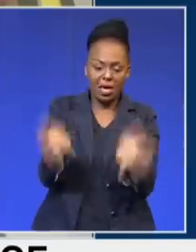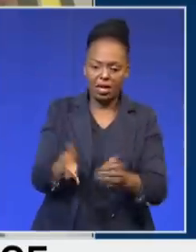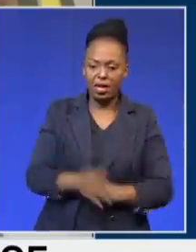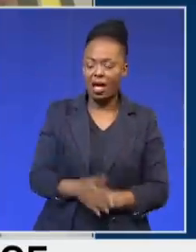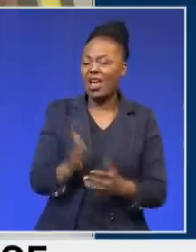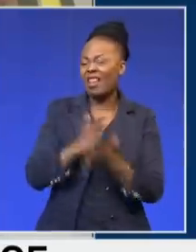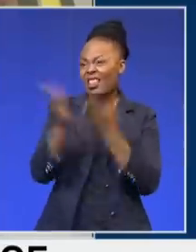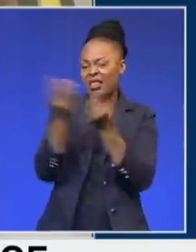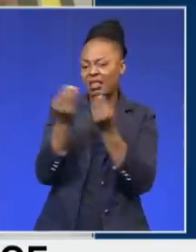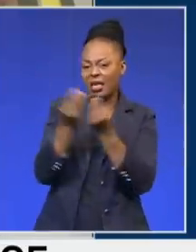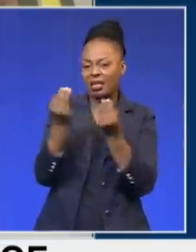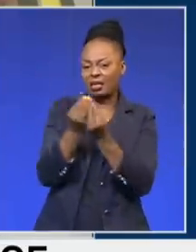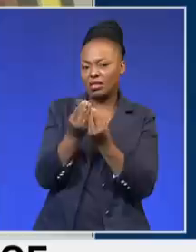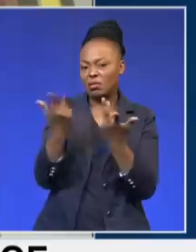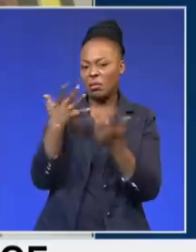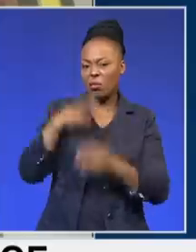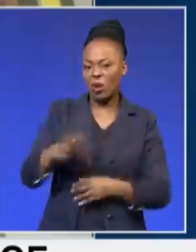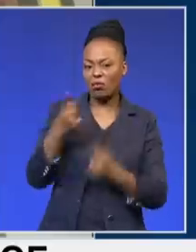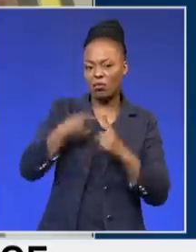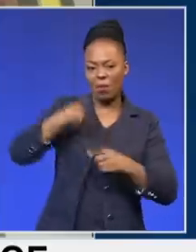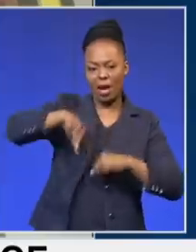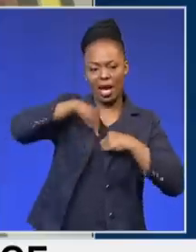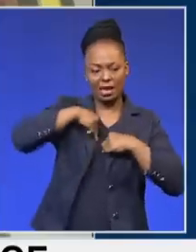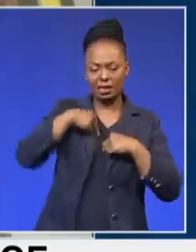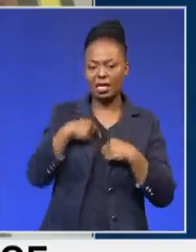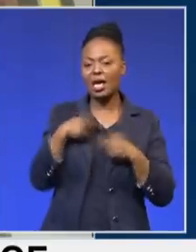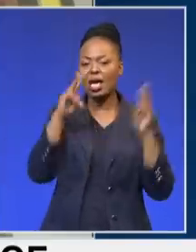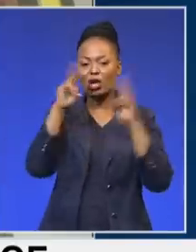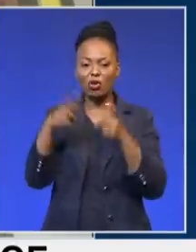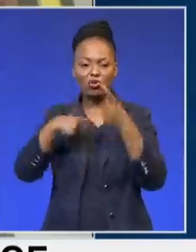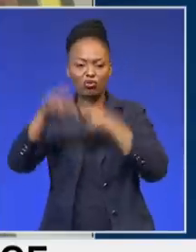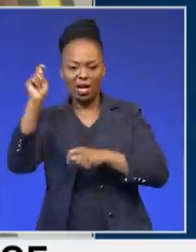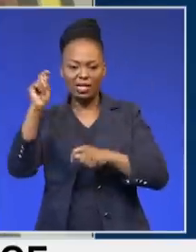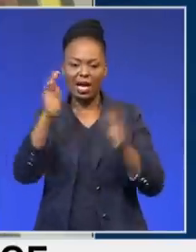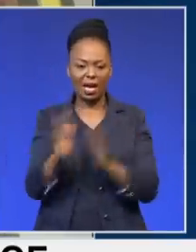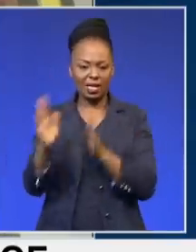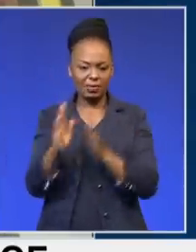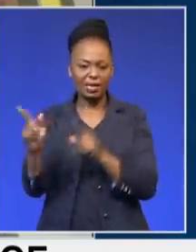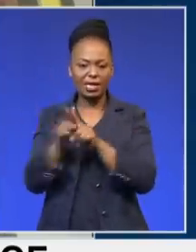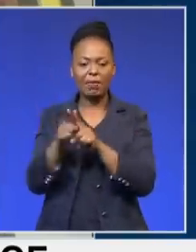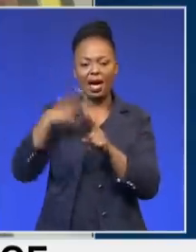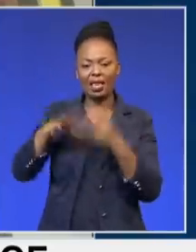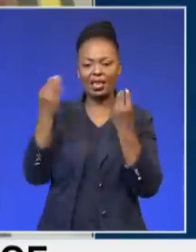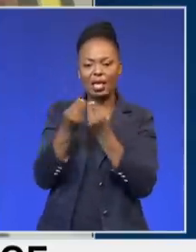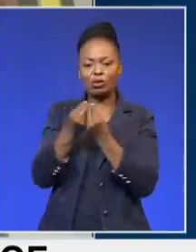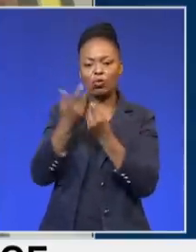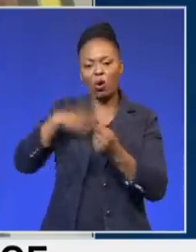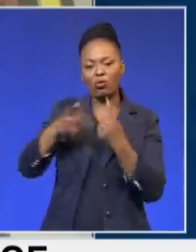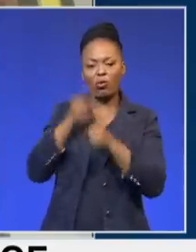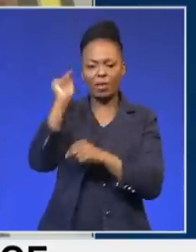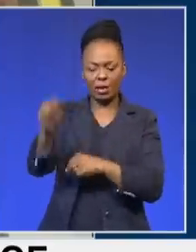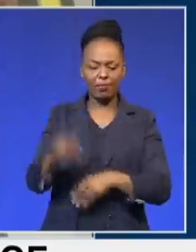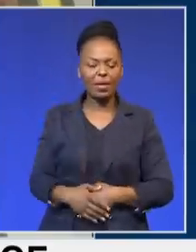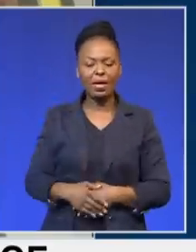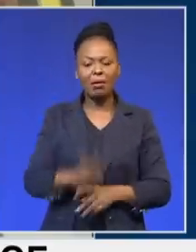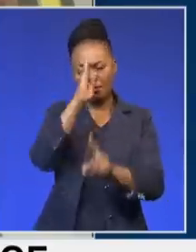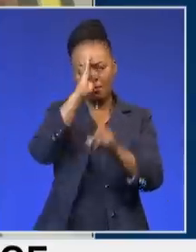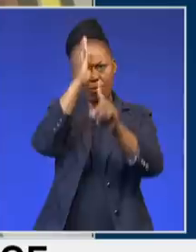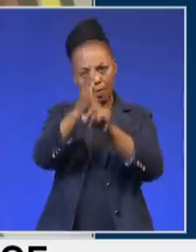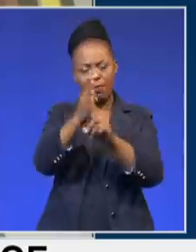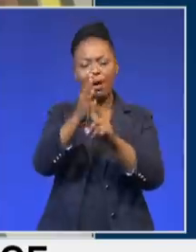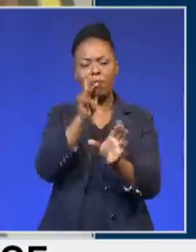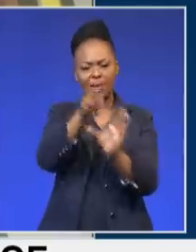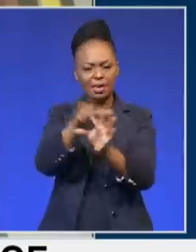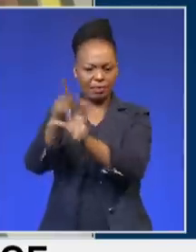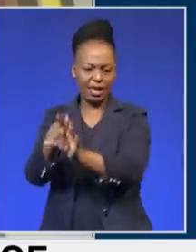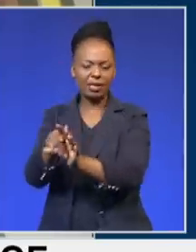US wants from us in terms of our trade arrangements, and there are things that we want from them. And we are very adamant that we need to continue to participate in